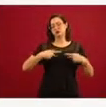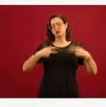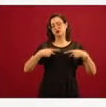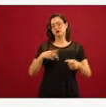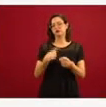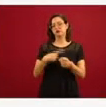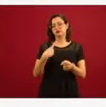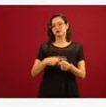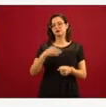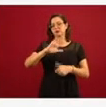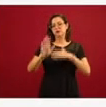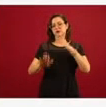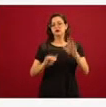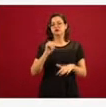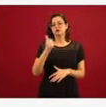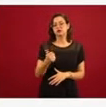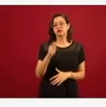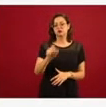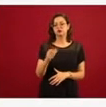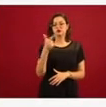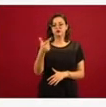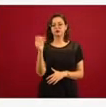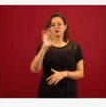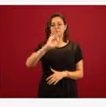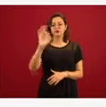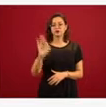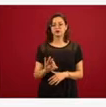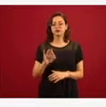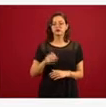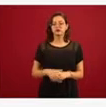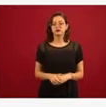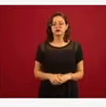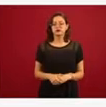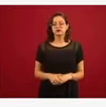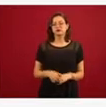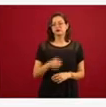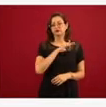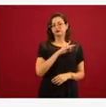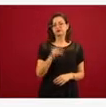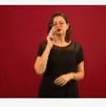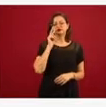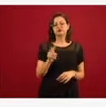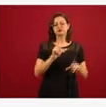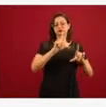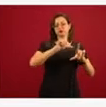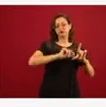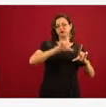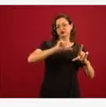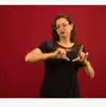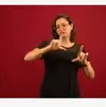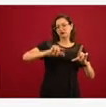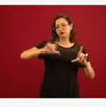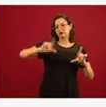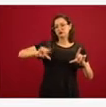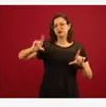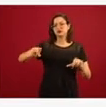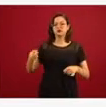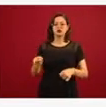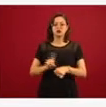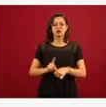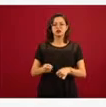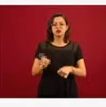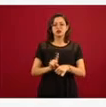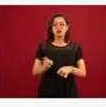In contrast, there was an increase in the fatality rate worldwide, which is now at a 6.7.